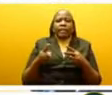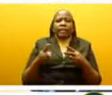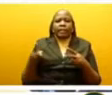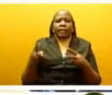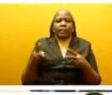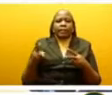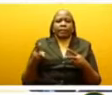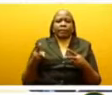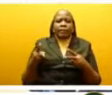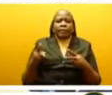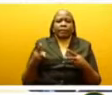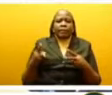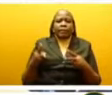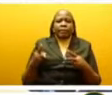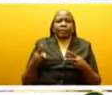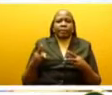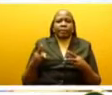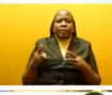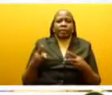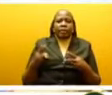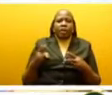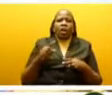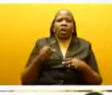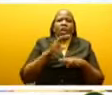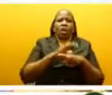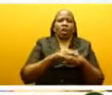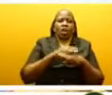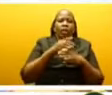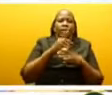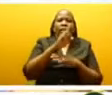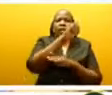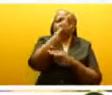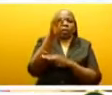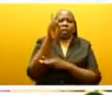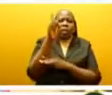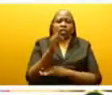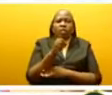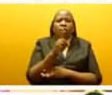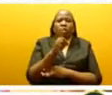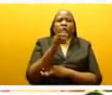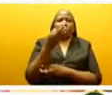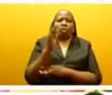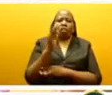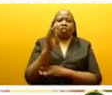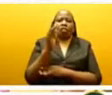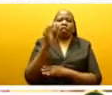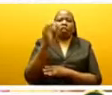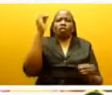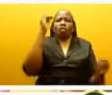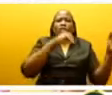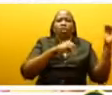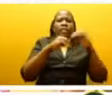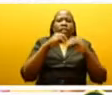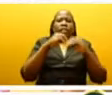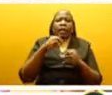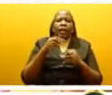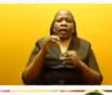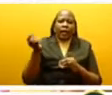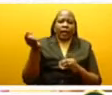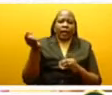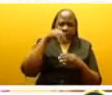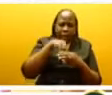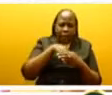on the question of voter turnout, and as